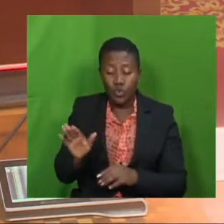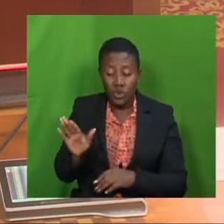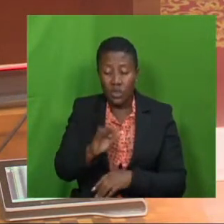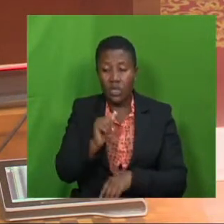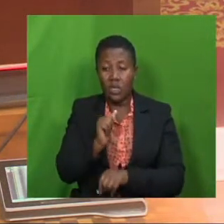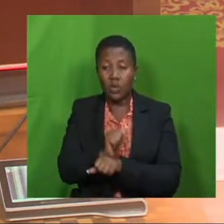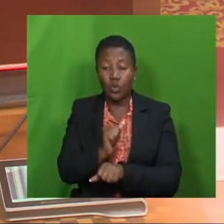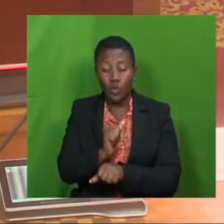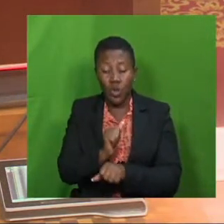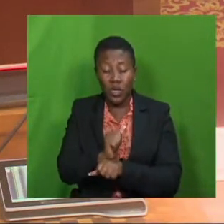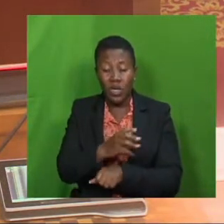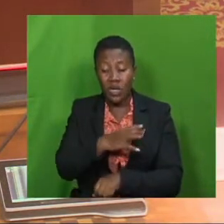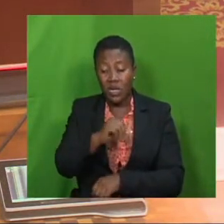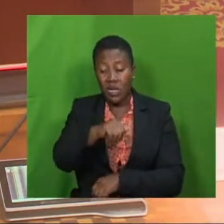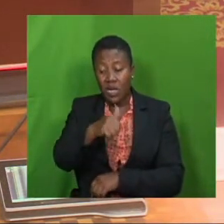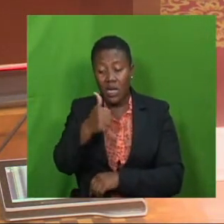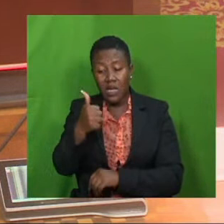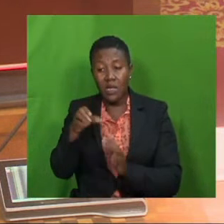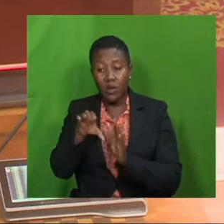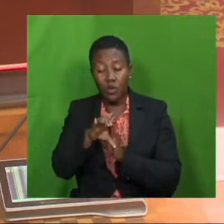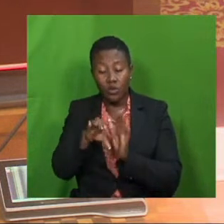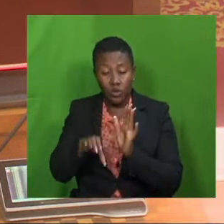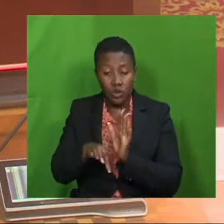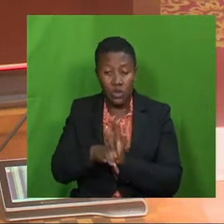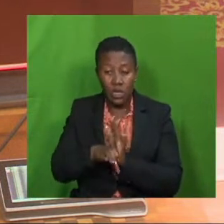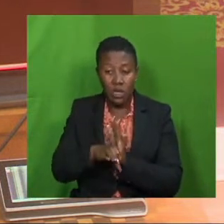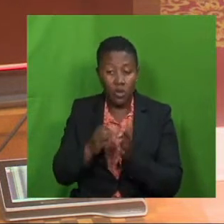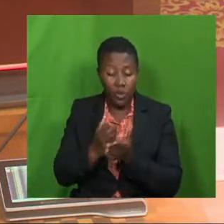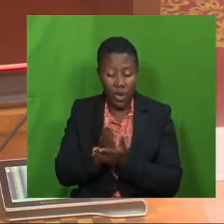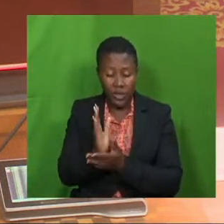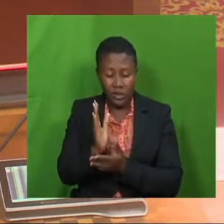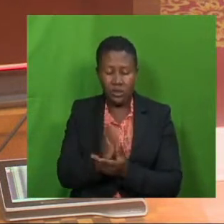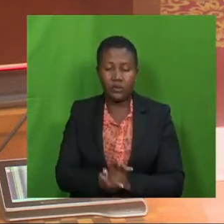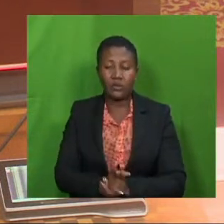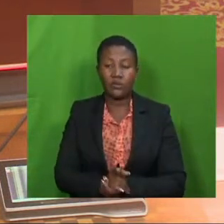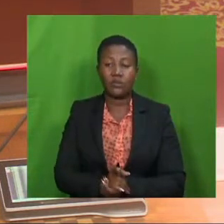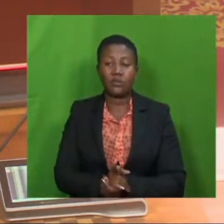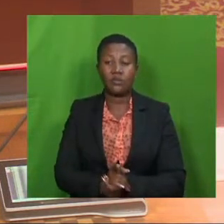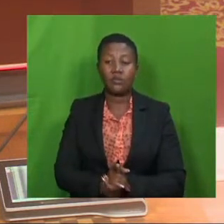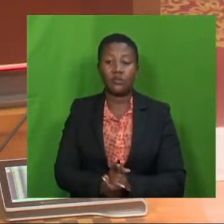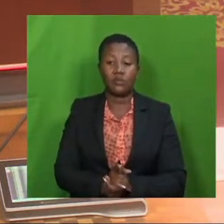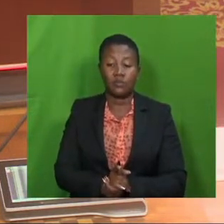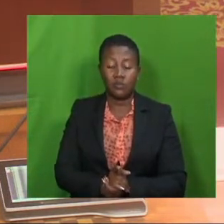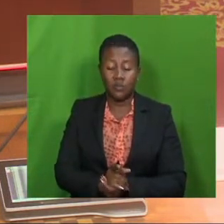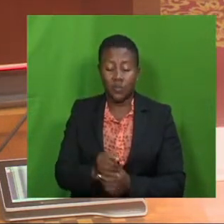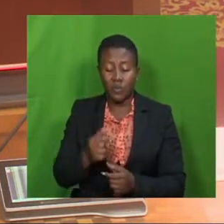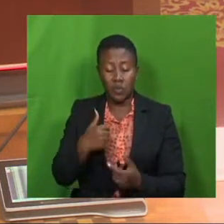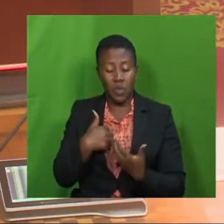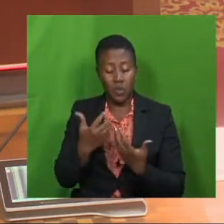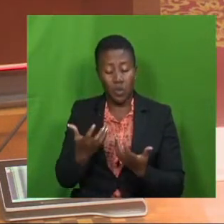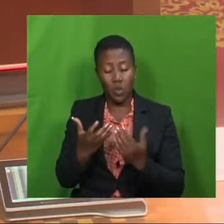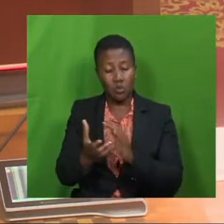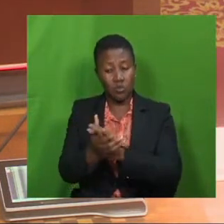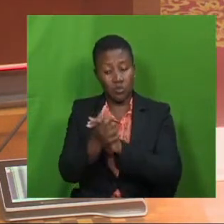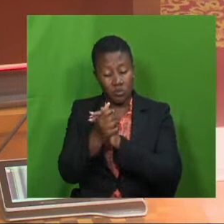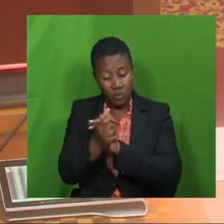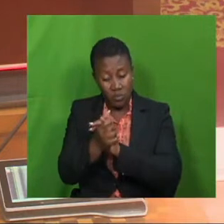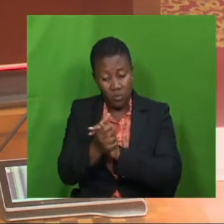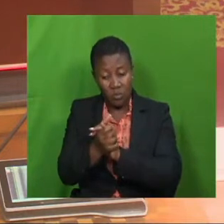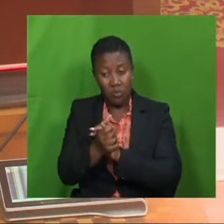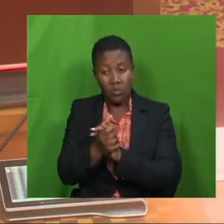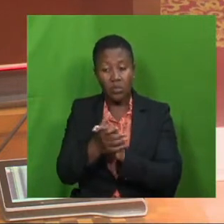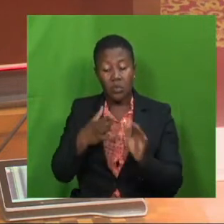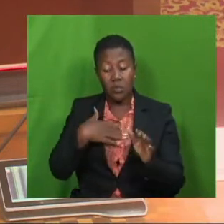well as other constitutional mandates. That notwithstanding, I wish to commend my colleagues from